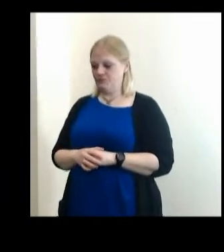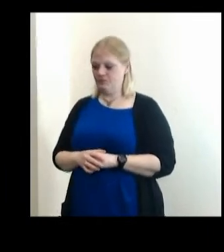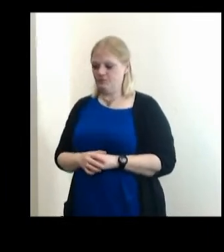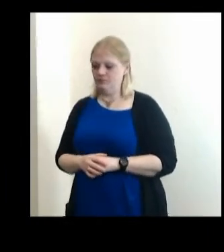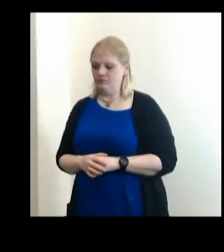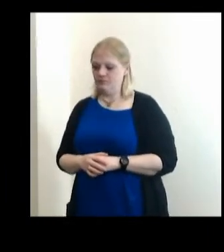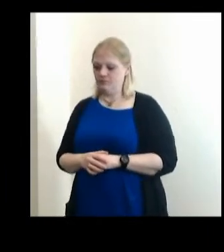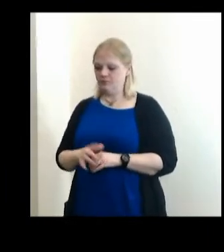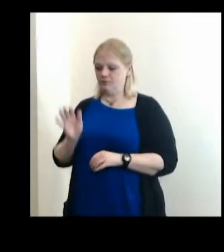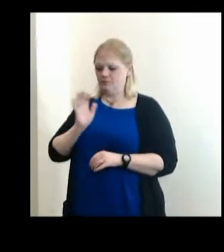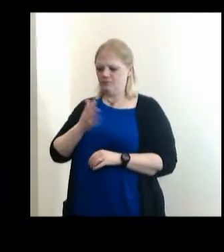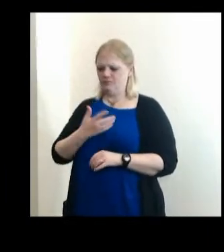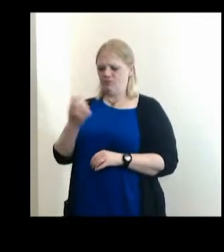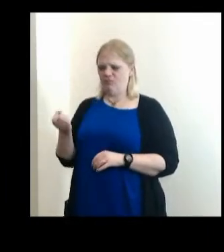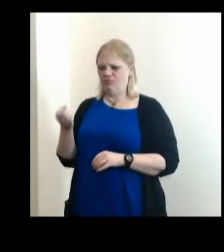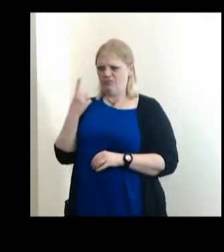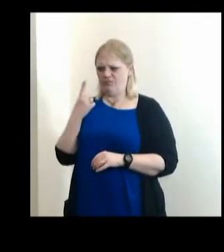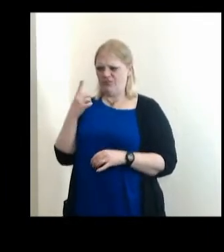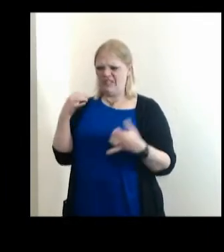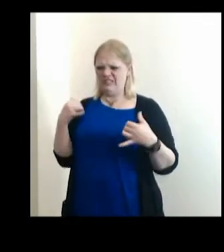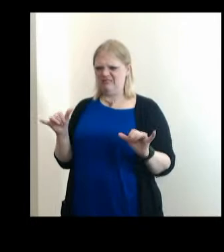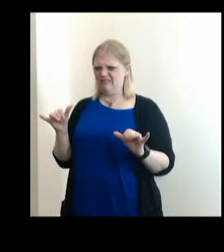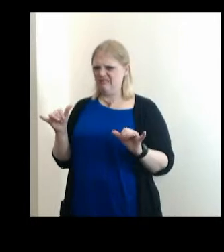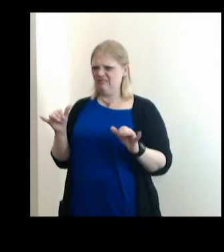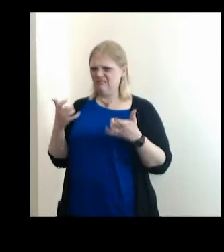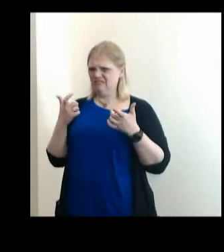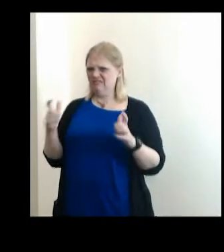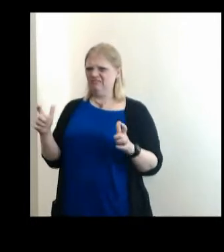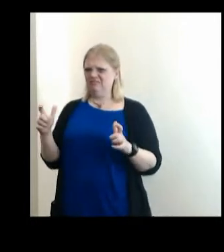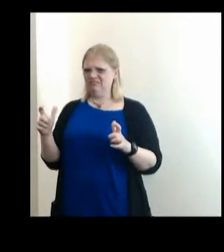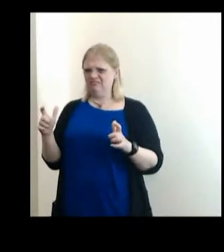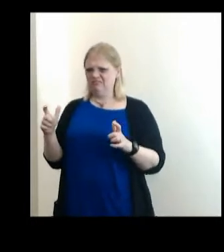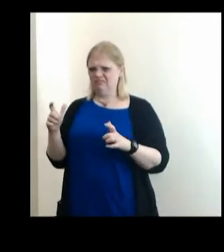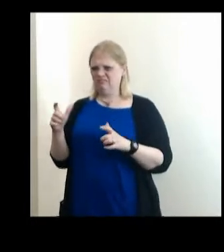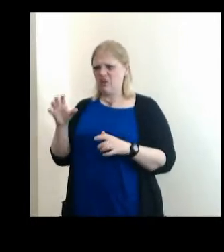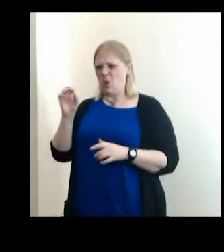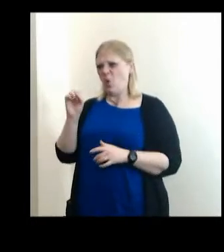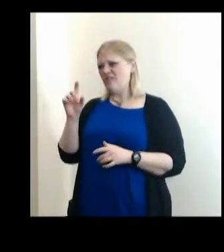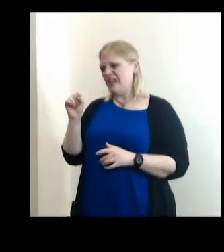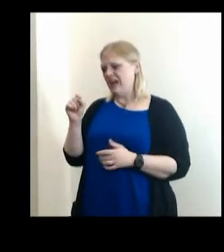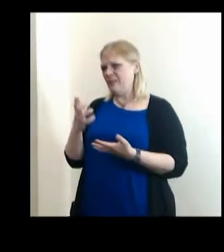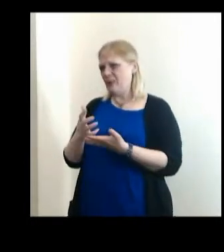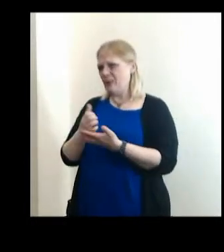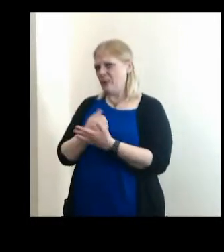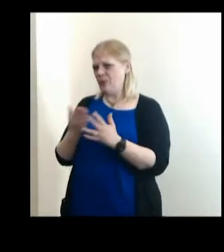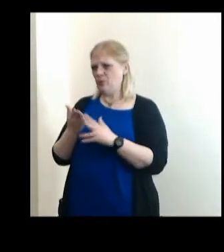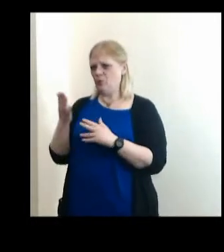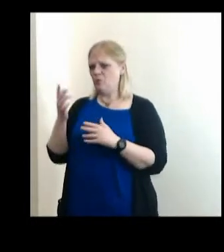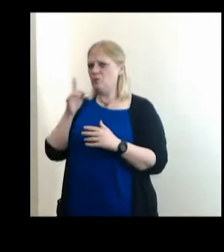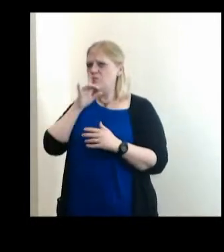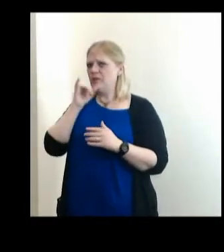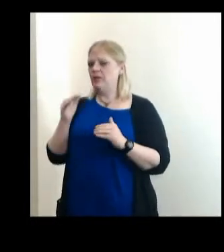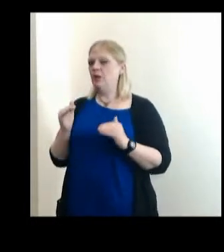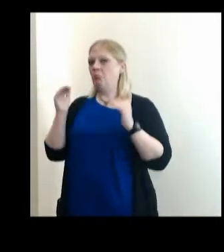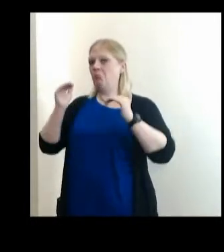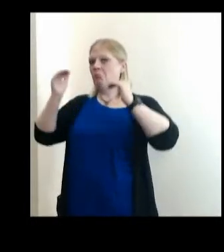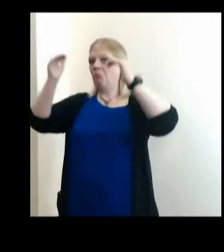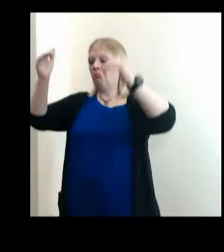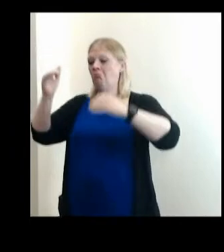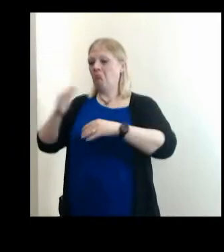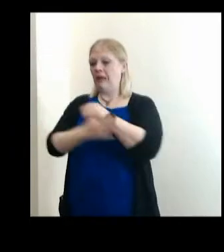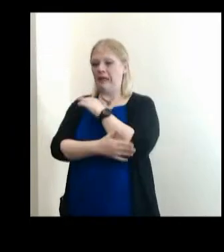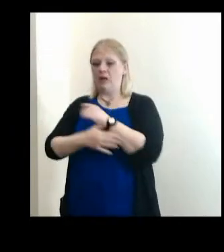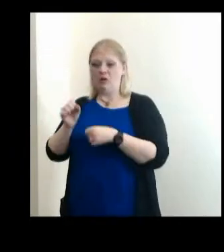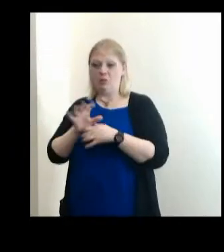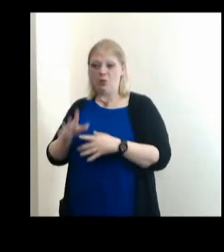our understanding is that there is still a significant amount of overtime that's being earned by some high-ranking county employees. Do you believe the